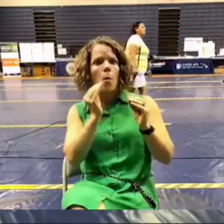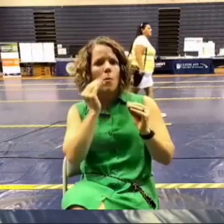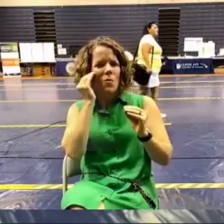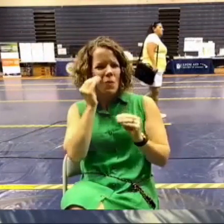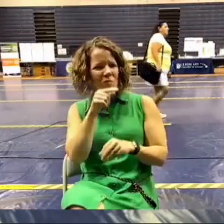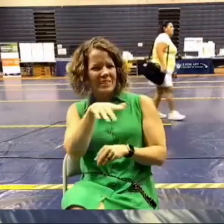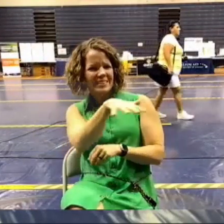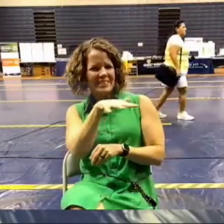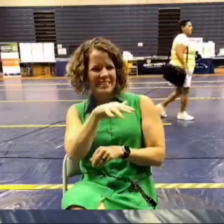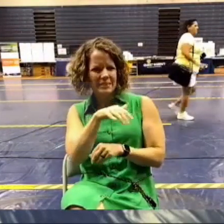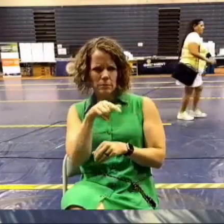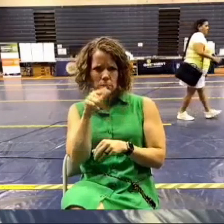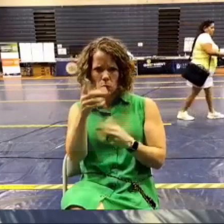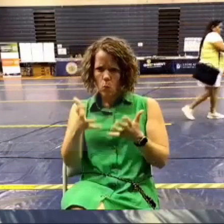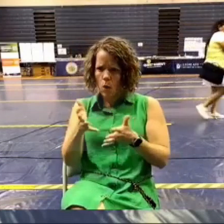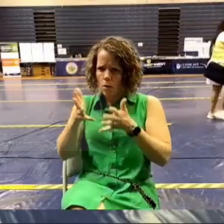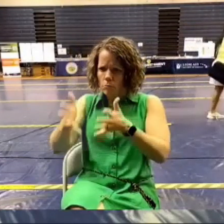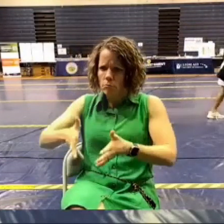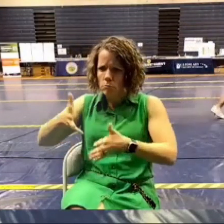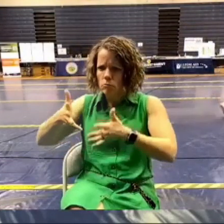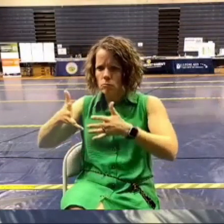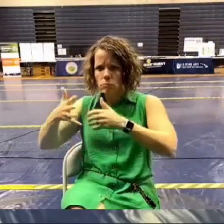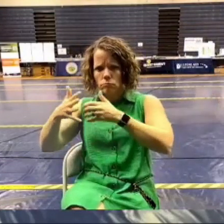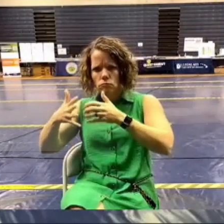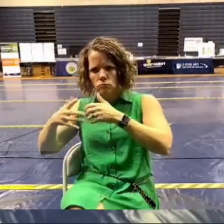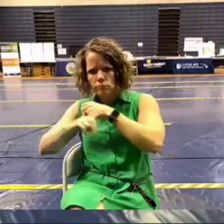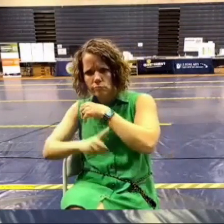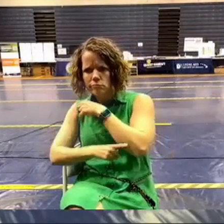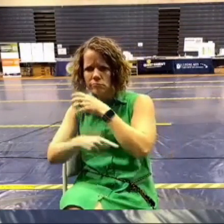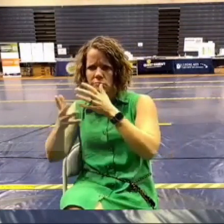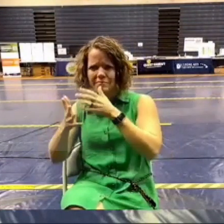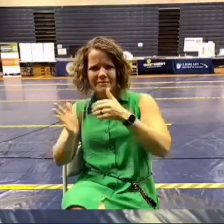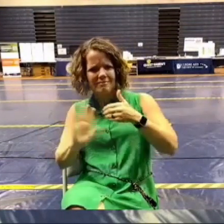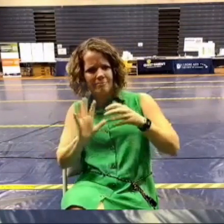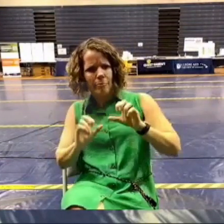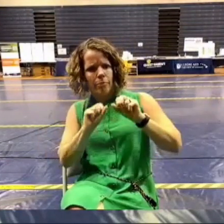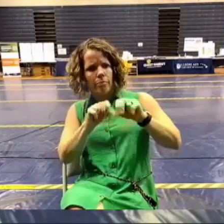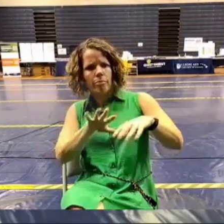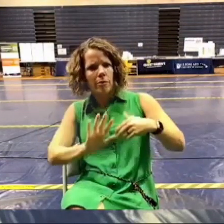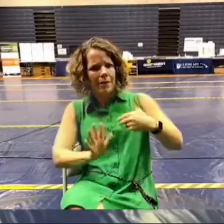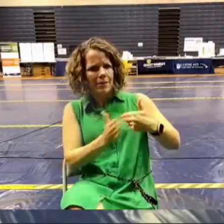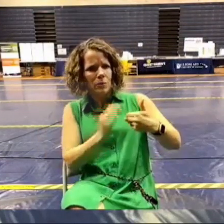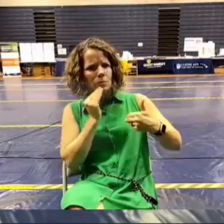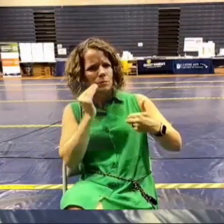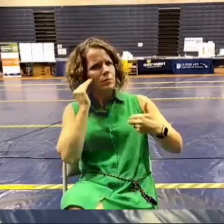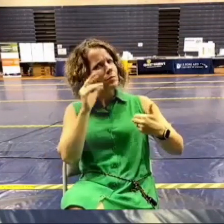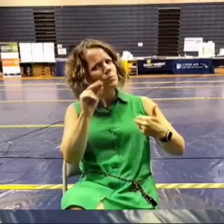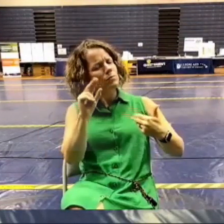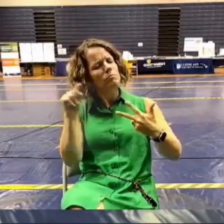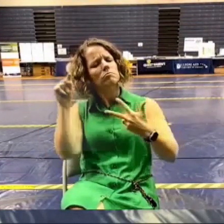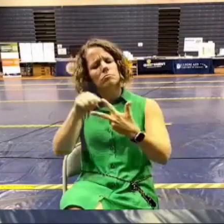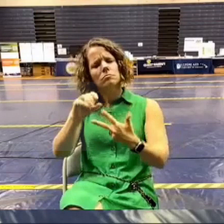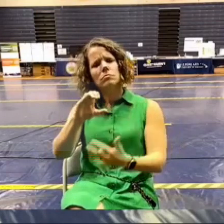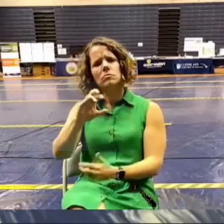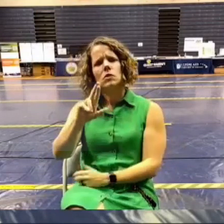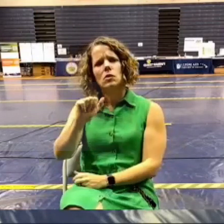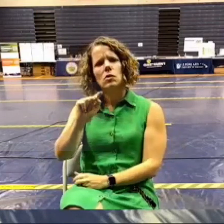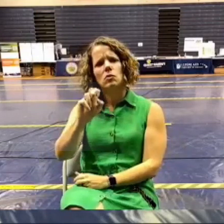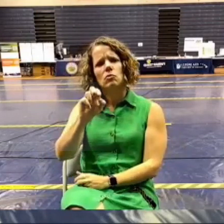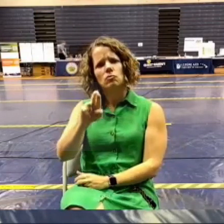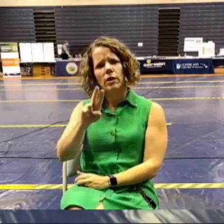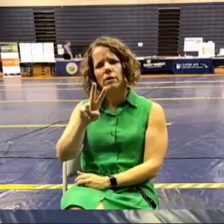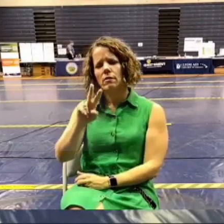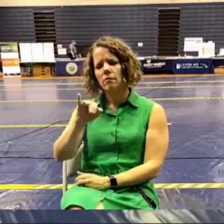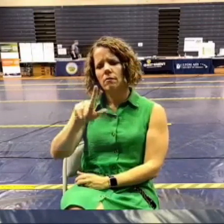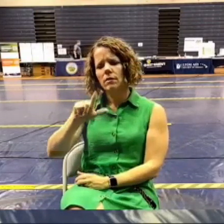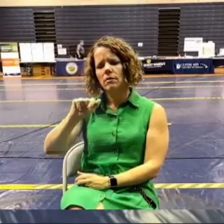put rubbish next to the homes? I don't think so. Crater Village is the perfect spot, and the trucks that